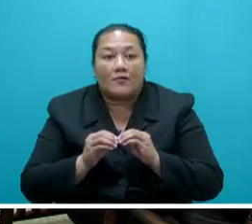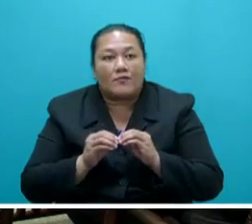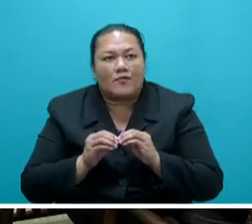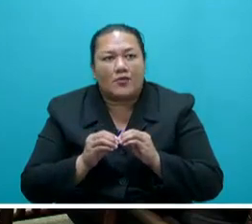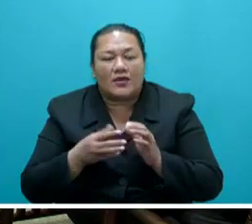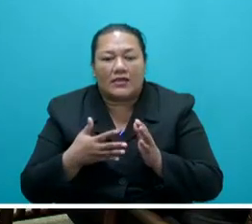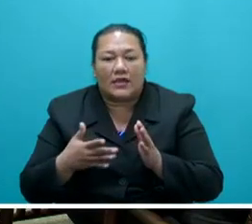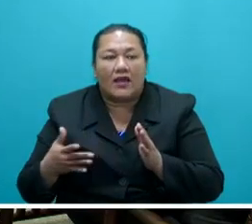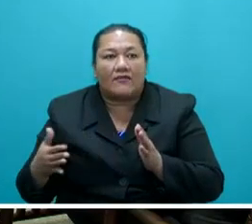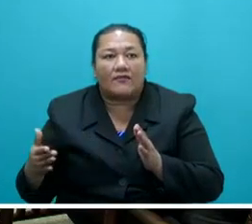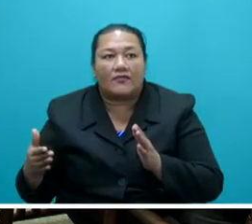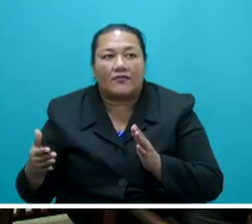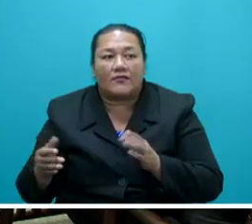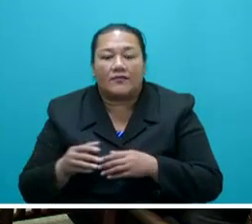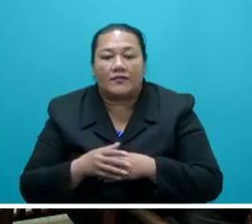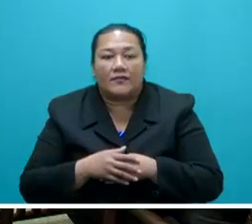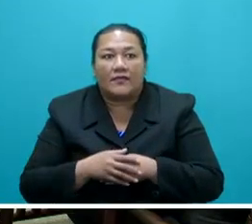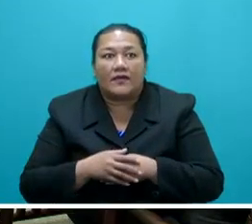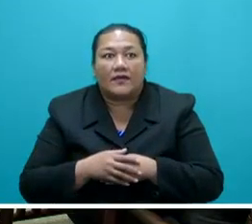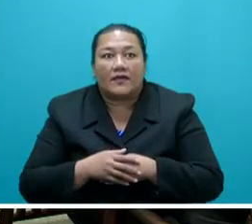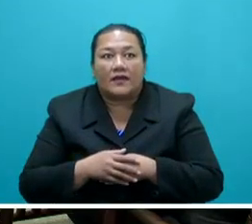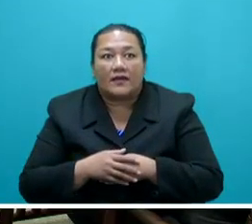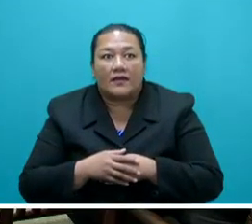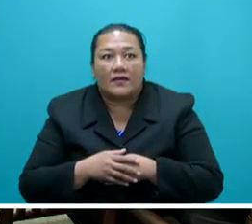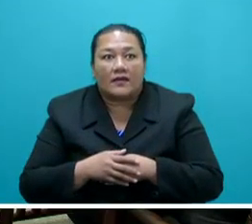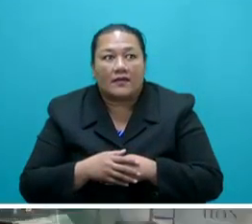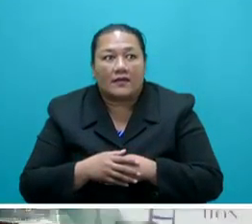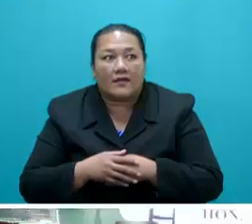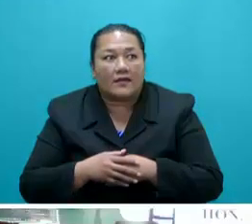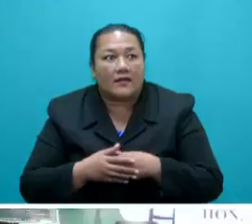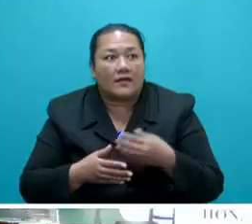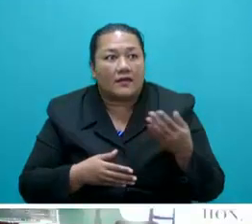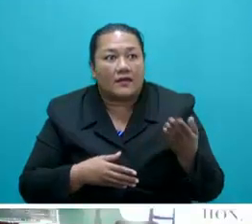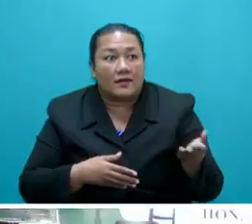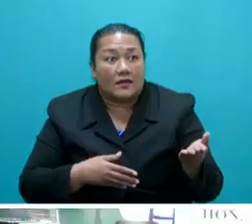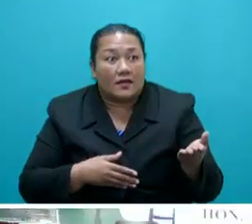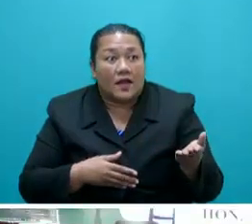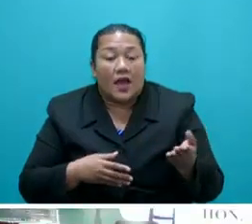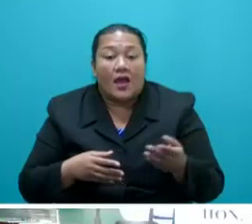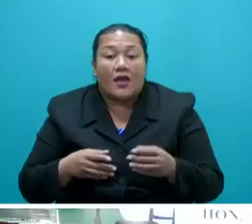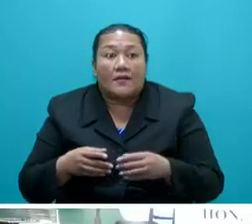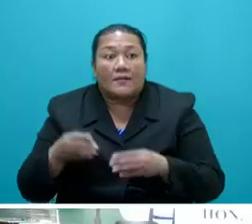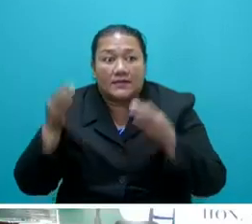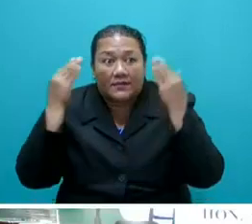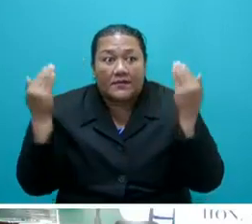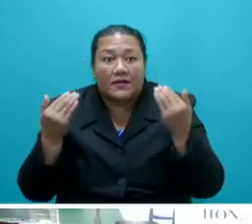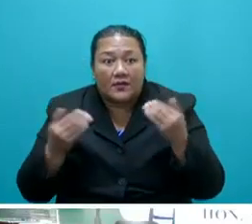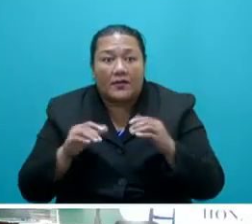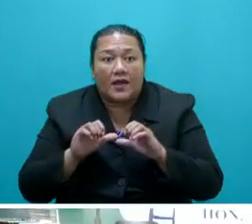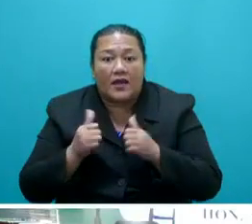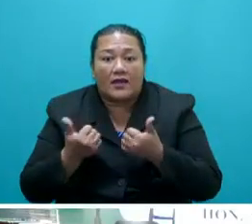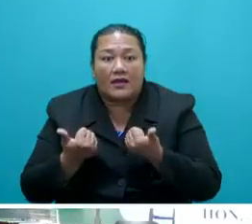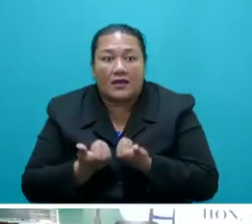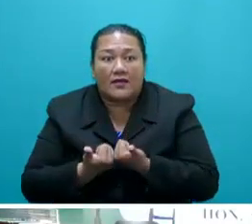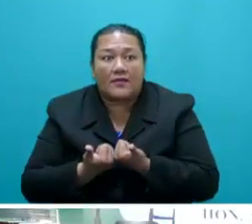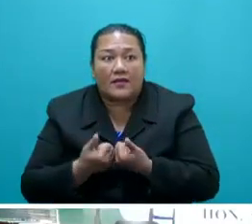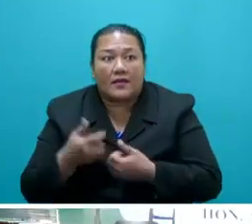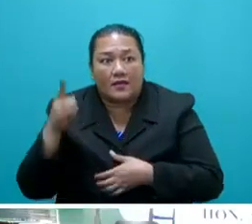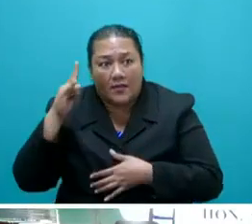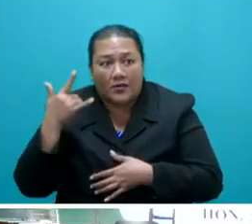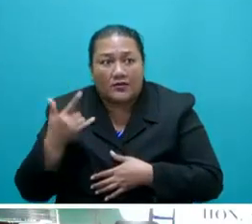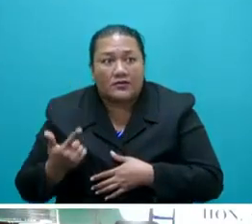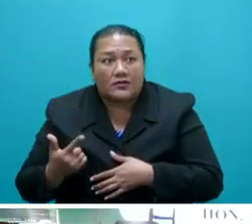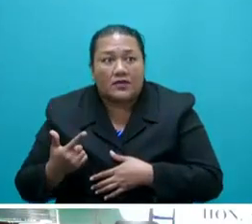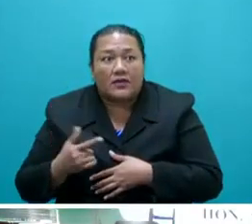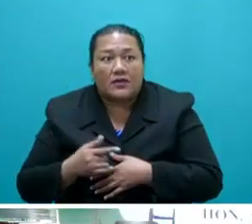Mr. Speaker, so we are in agreement with the motion. Just a concern from this side of the House, given that there is only about